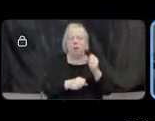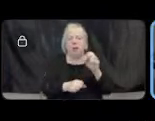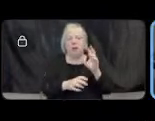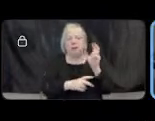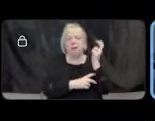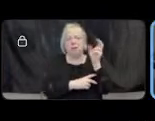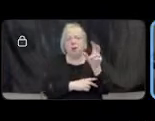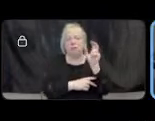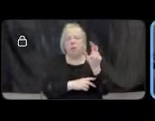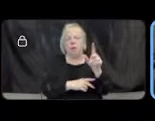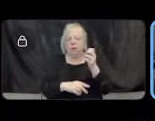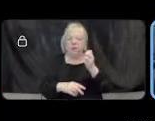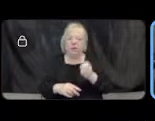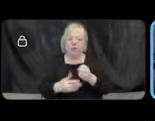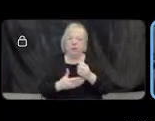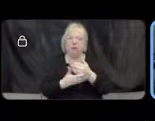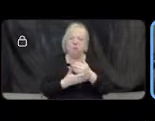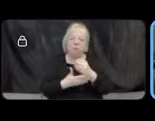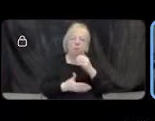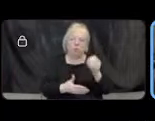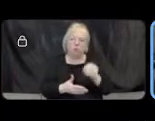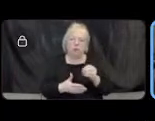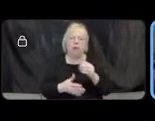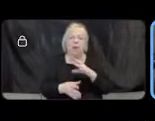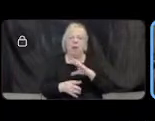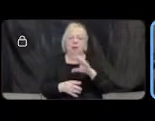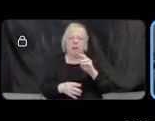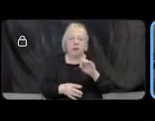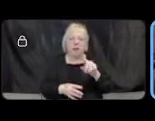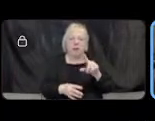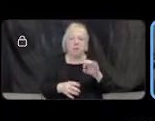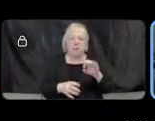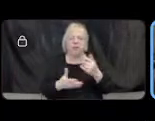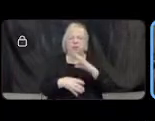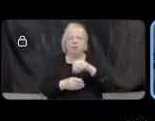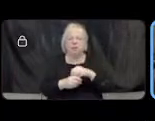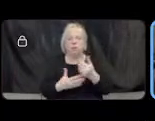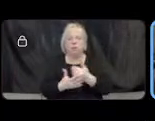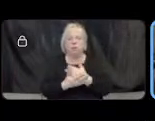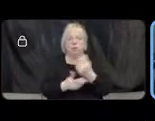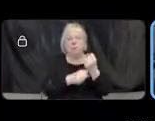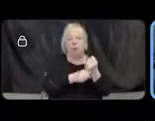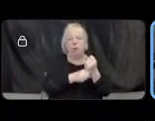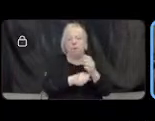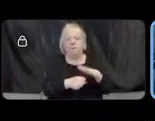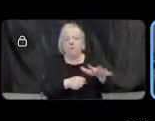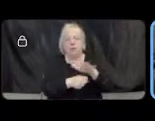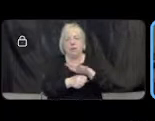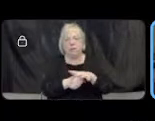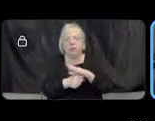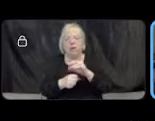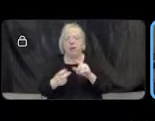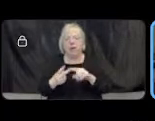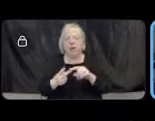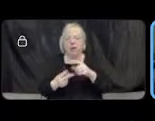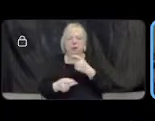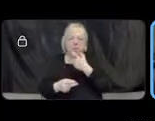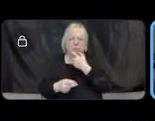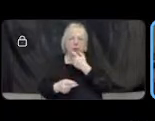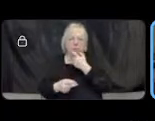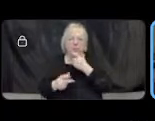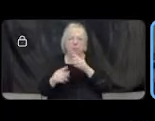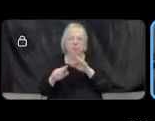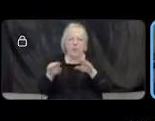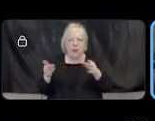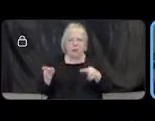eastern portion of the site. The complex includes 2 separate new ball fields with grandstands and press box concession structures.